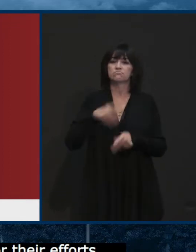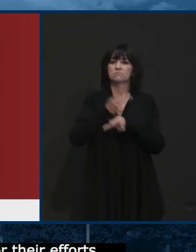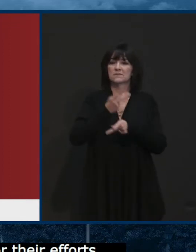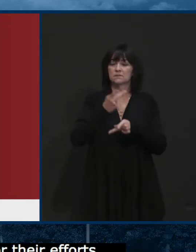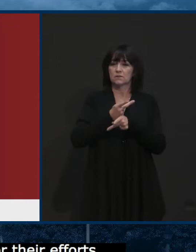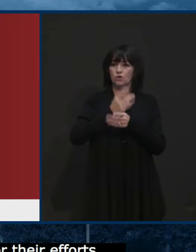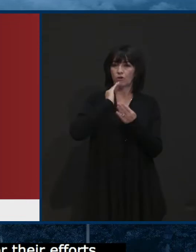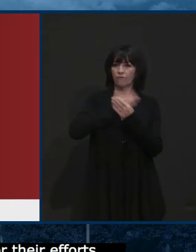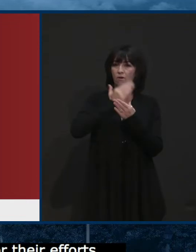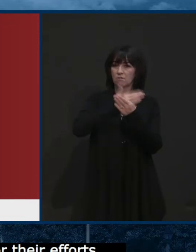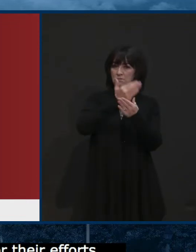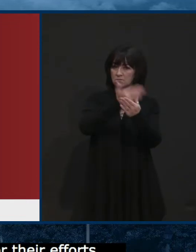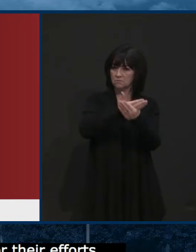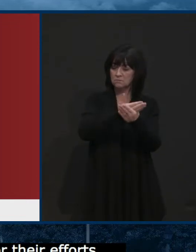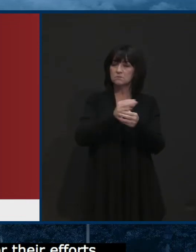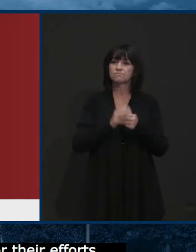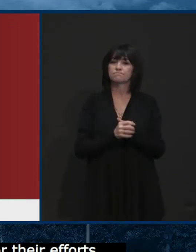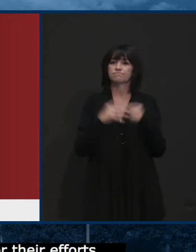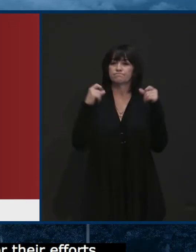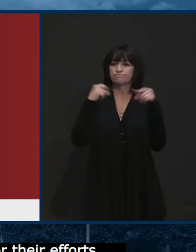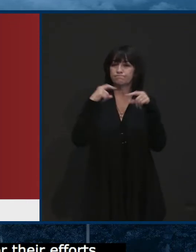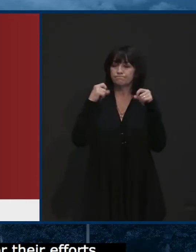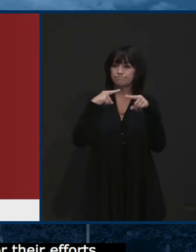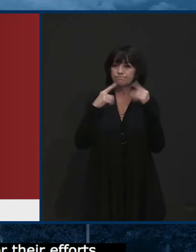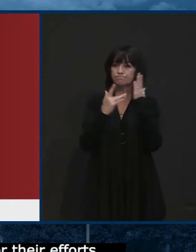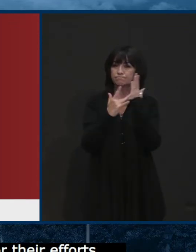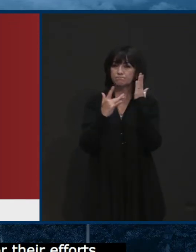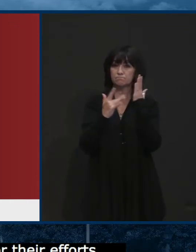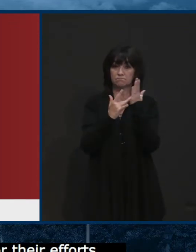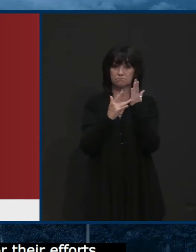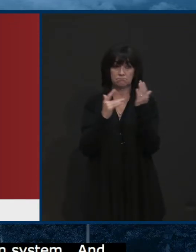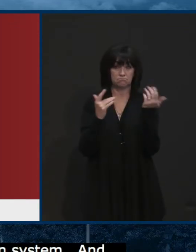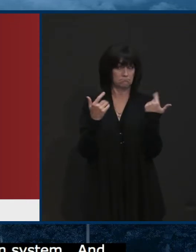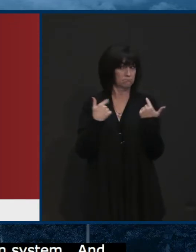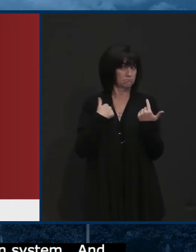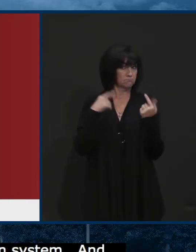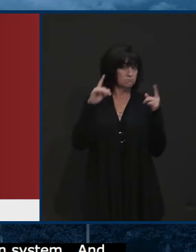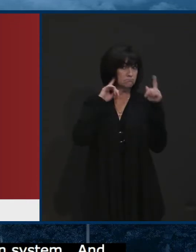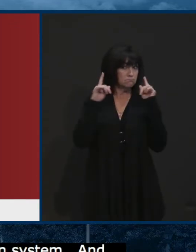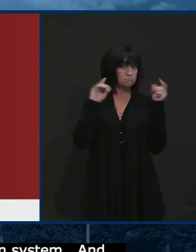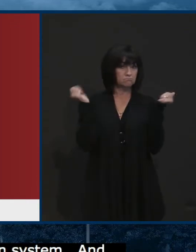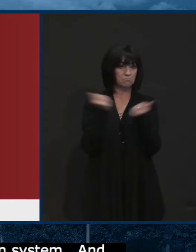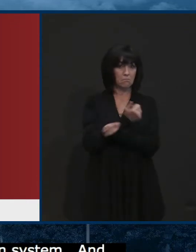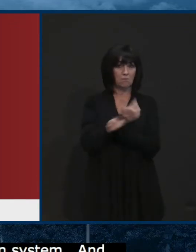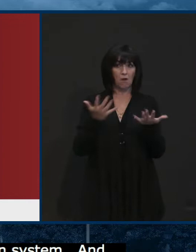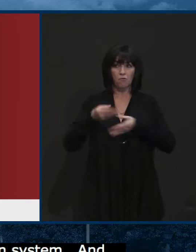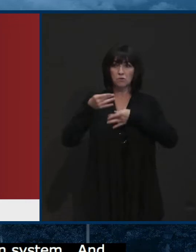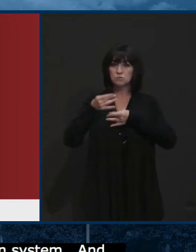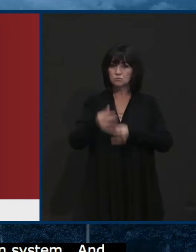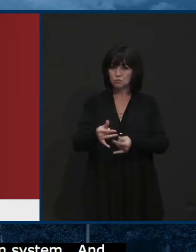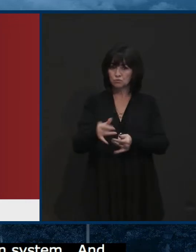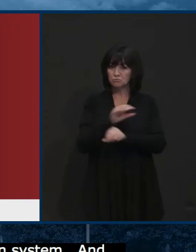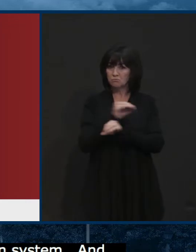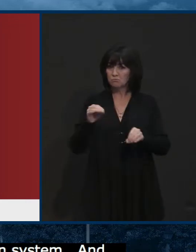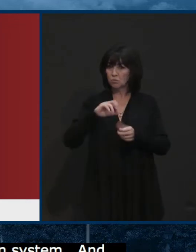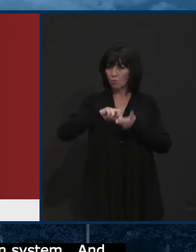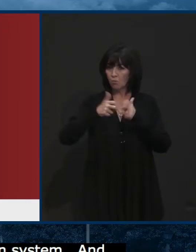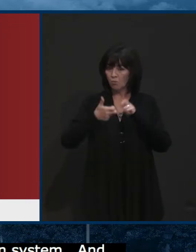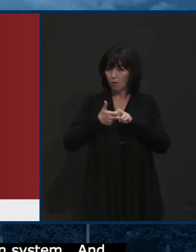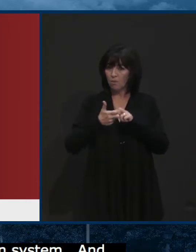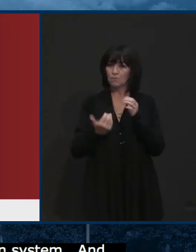of that. And to the best of our knowledge, everything went smoothly there without any problems. The new